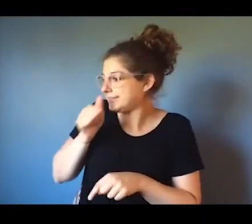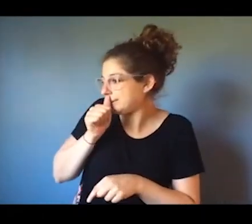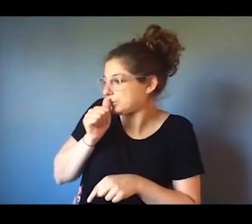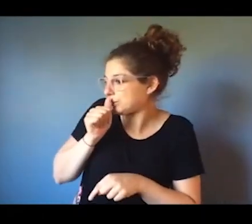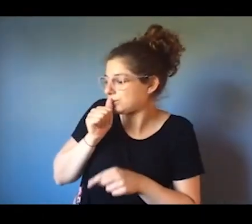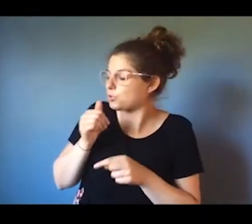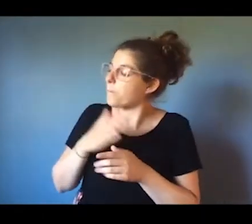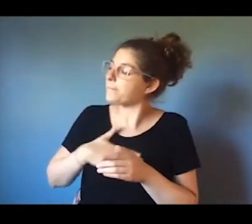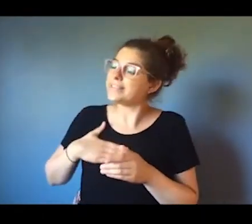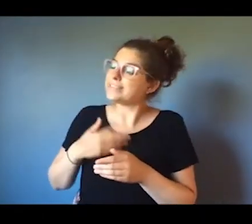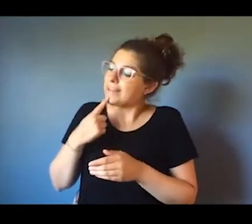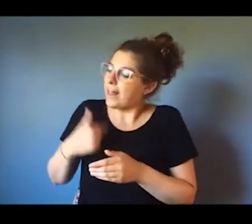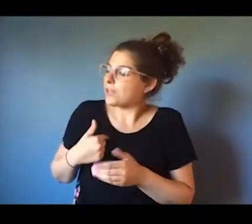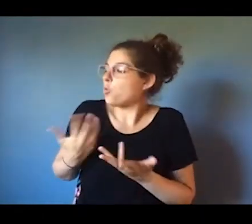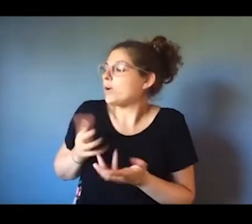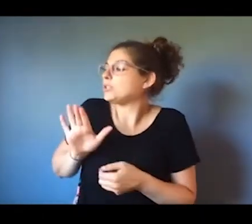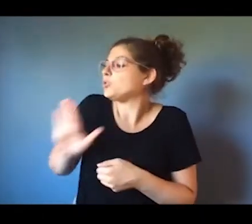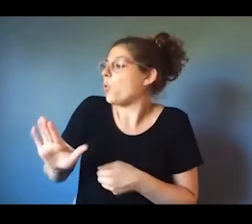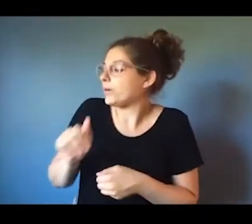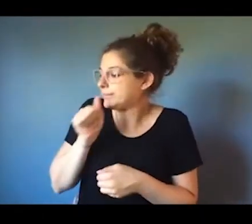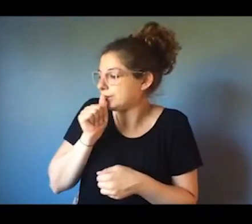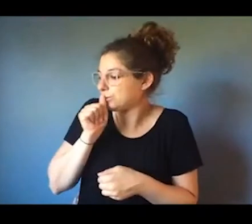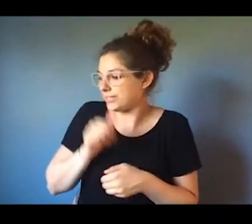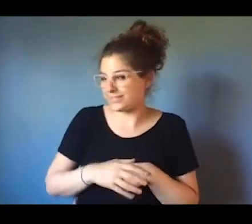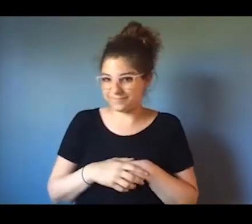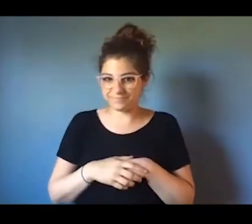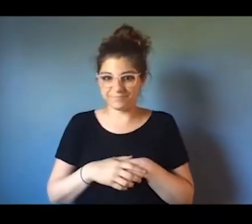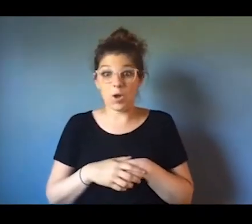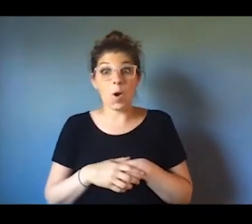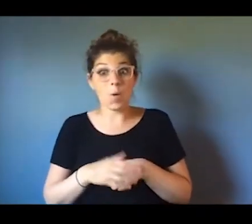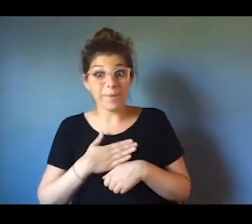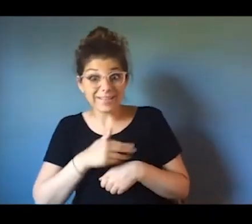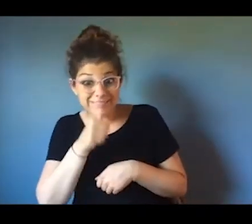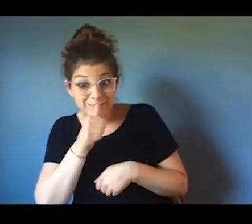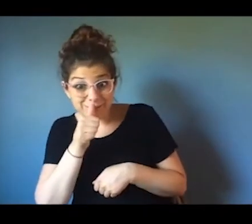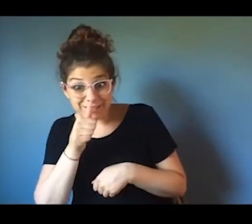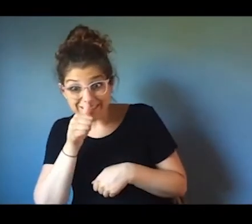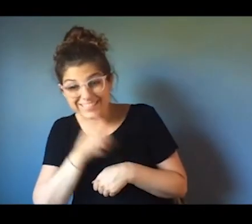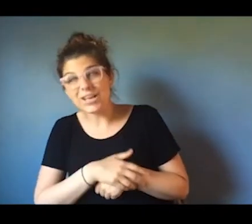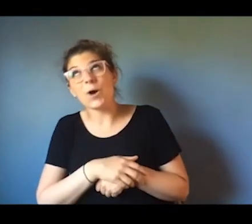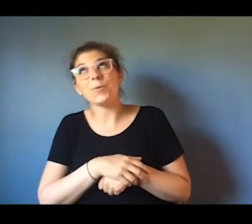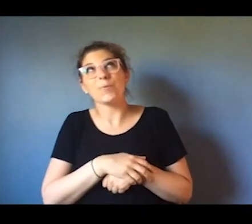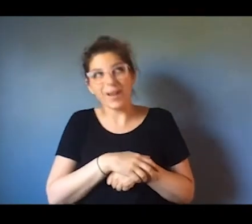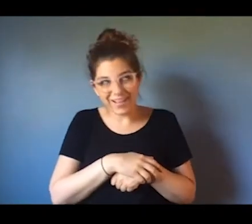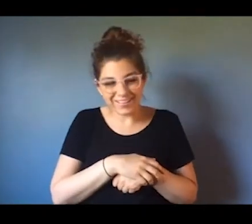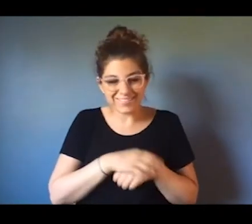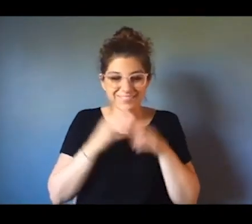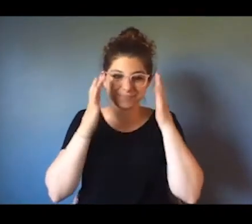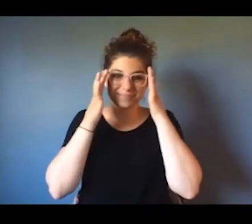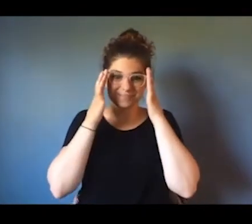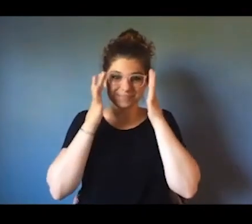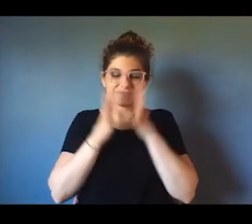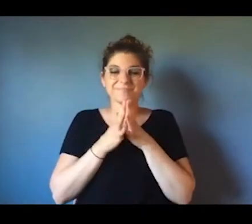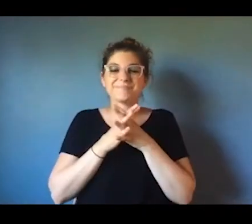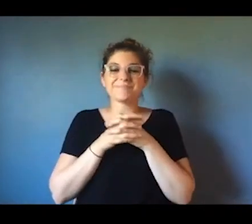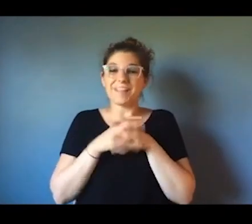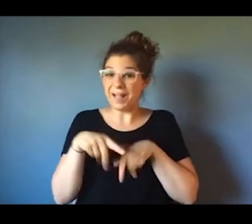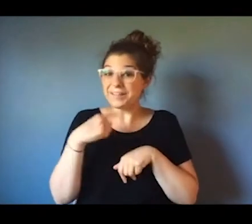you to tell you their secret. So please tell us, what is your secret? Oh, my secret.